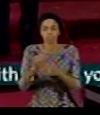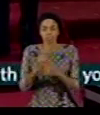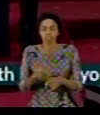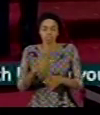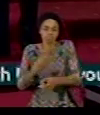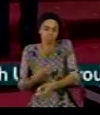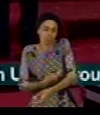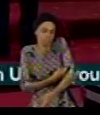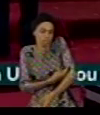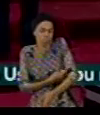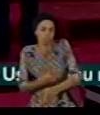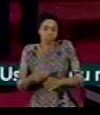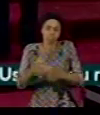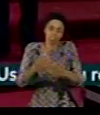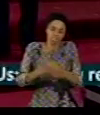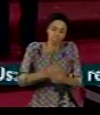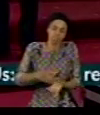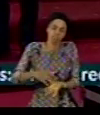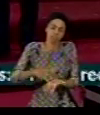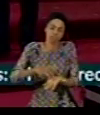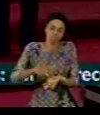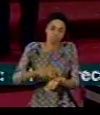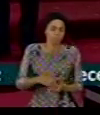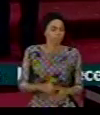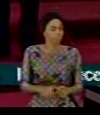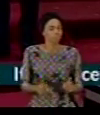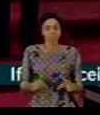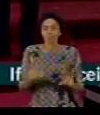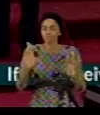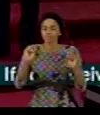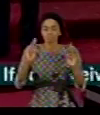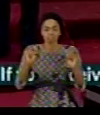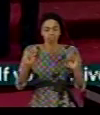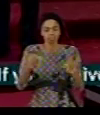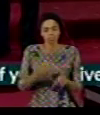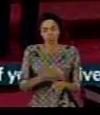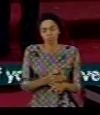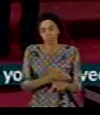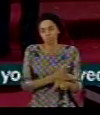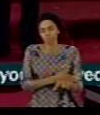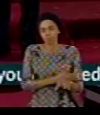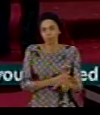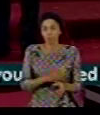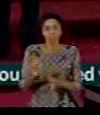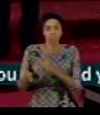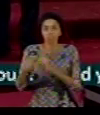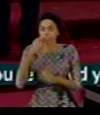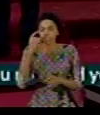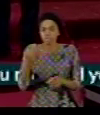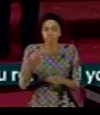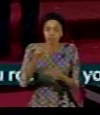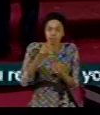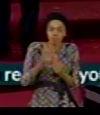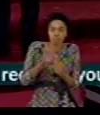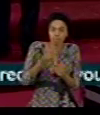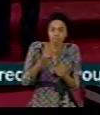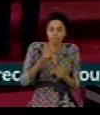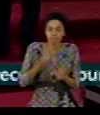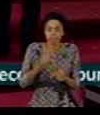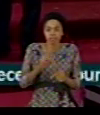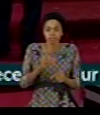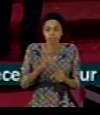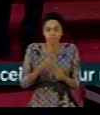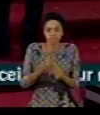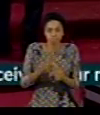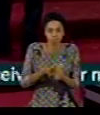not understand. People are telling me it's poison. It's poison. I say, who will poison me? Is like I have problem with any person? God, you know. So